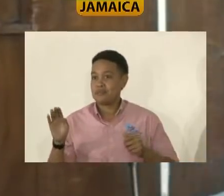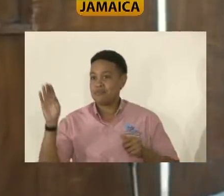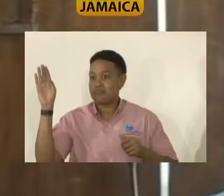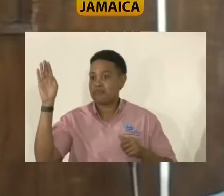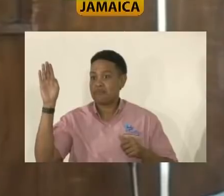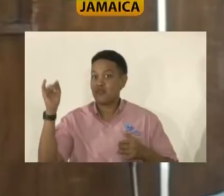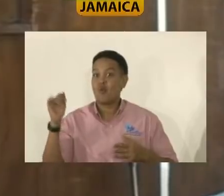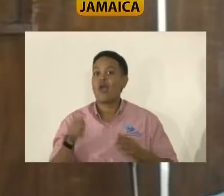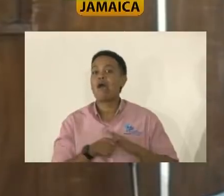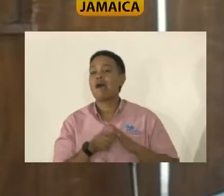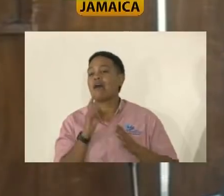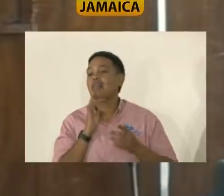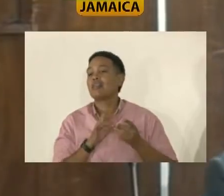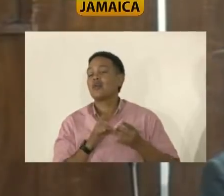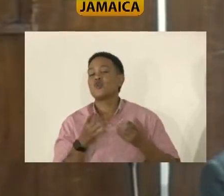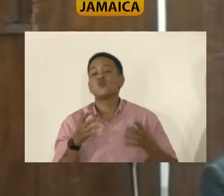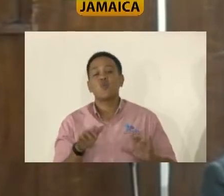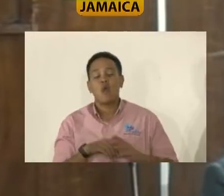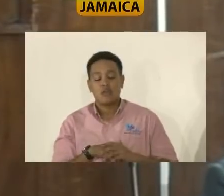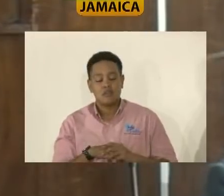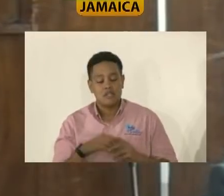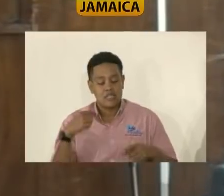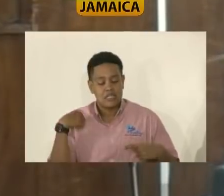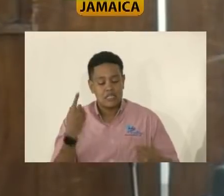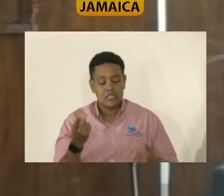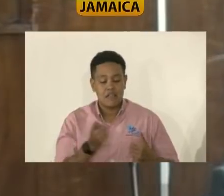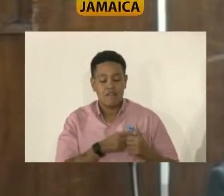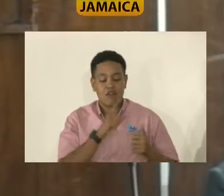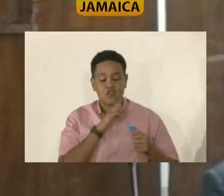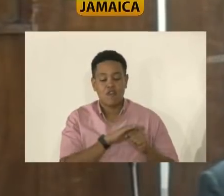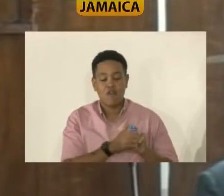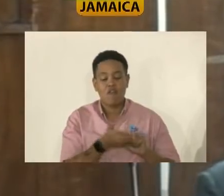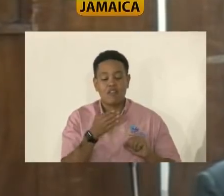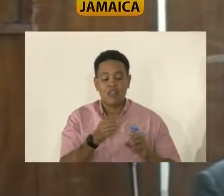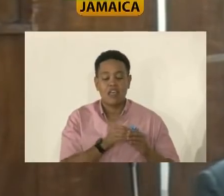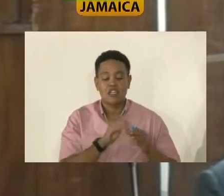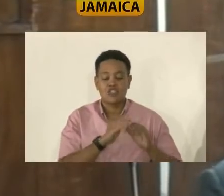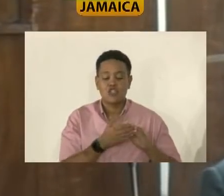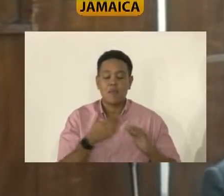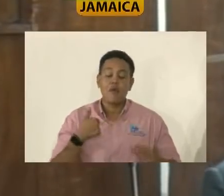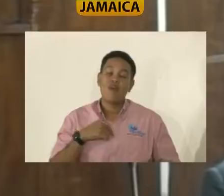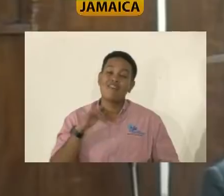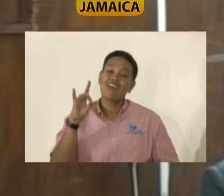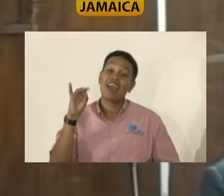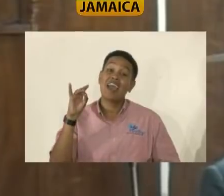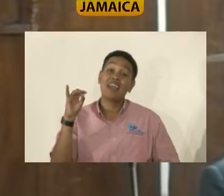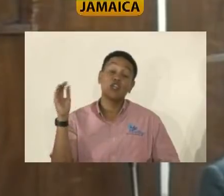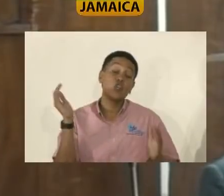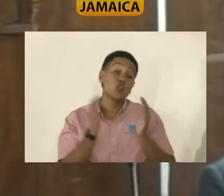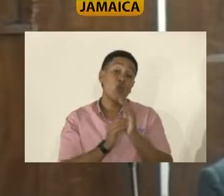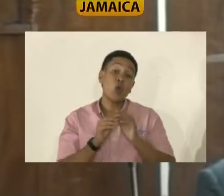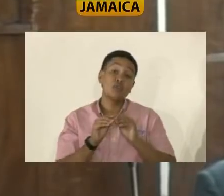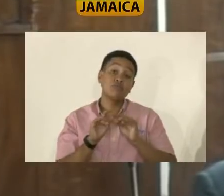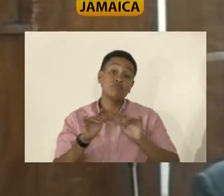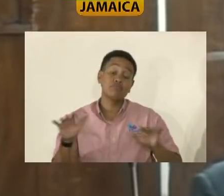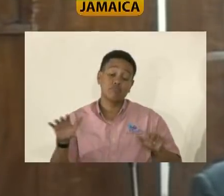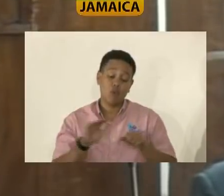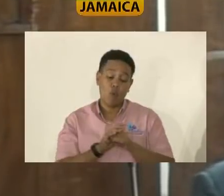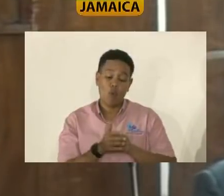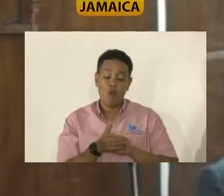Since the first case of COVID in Jamaica, we have had over 80,000